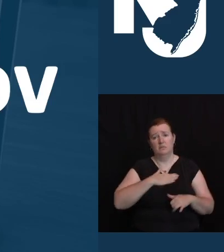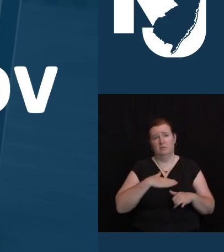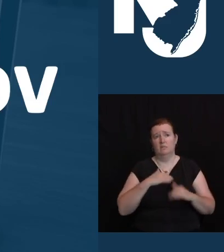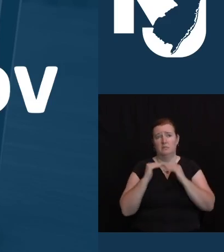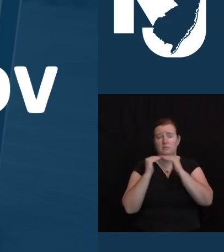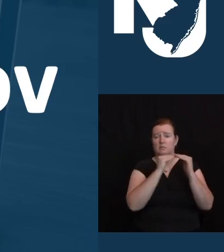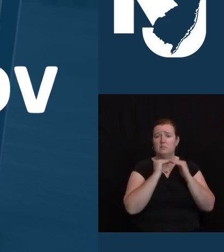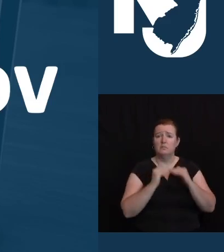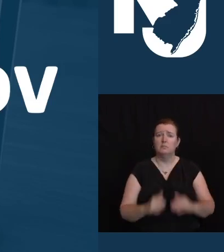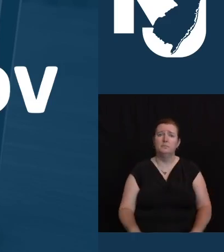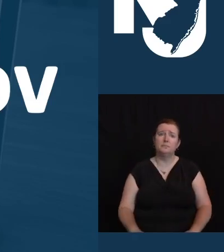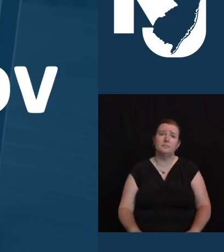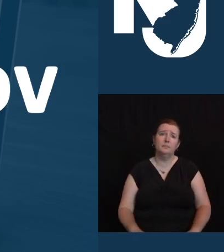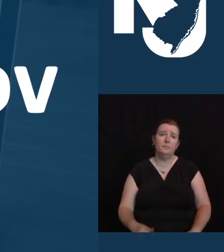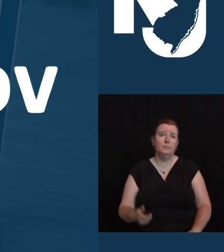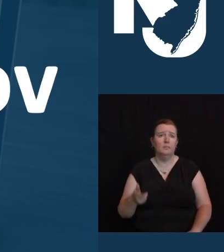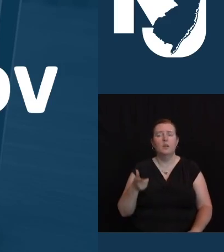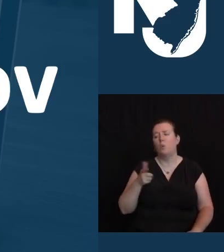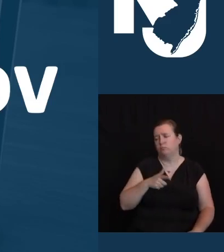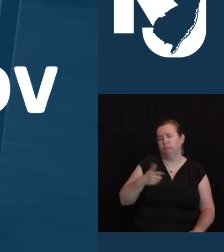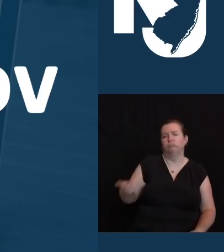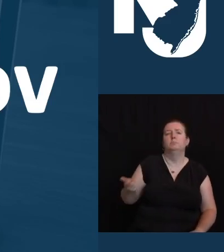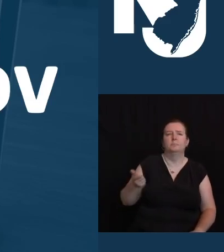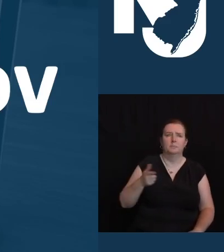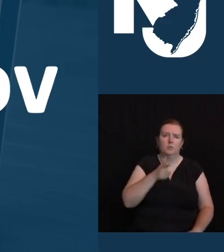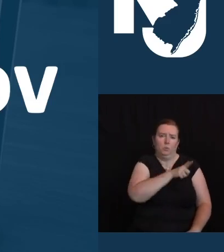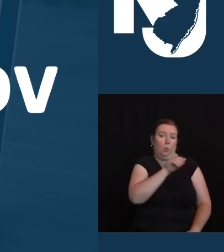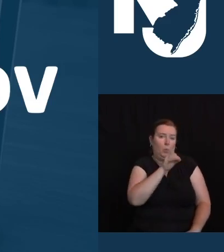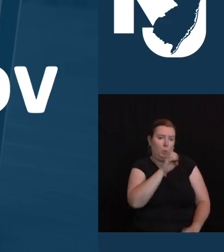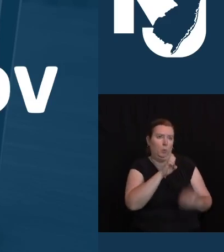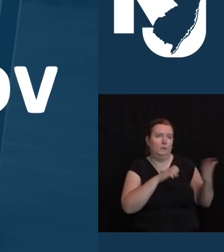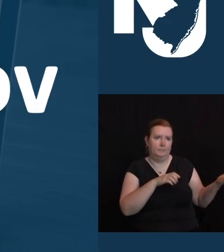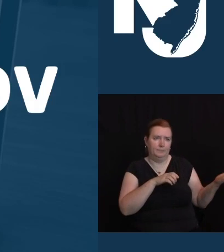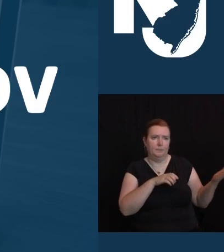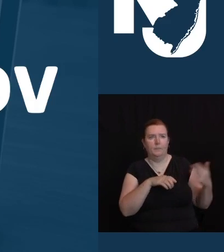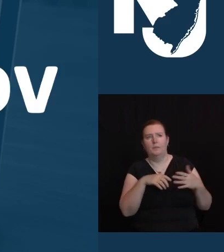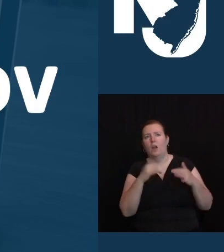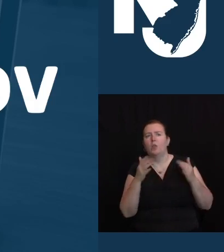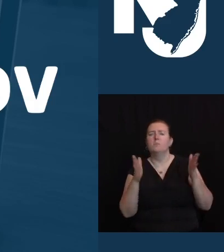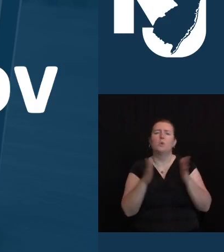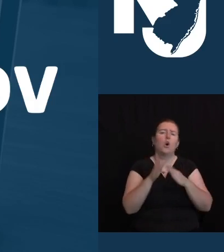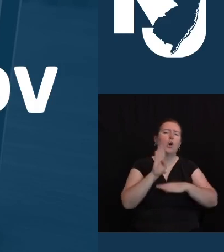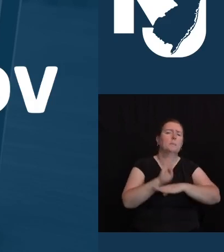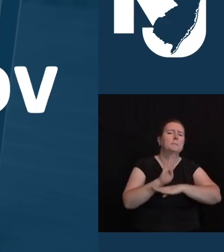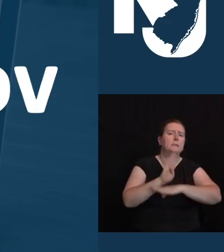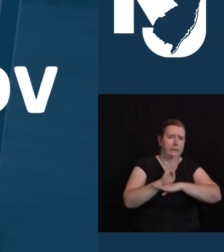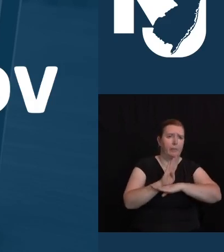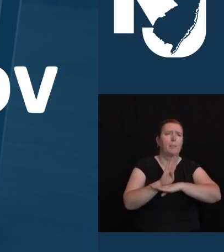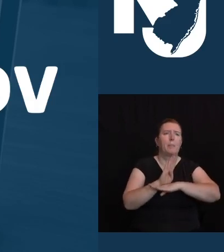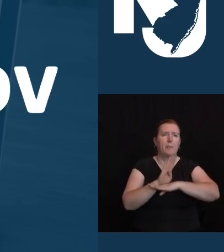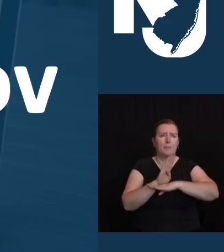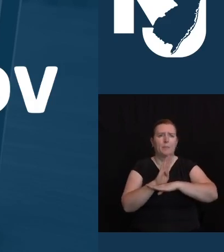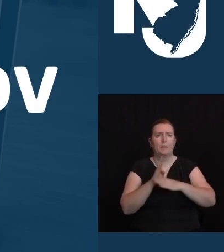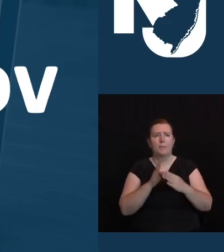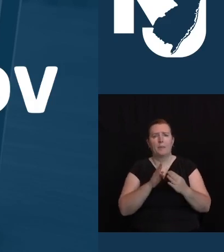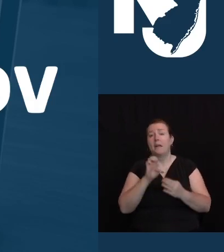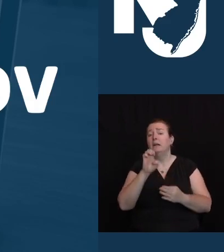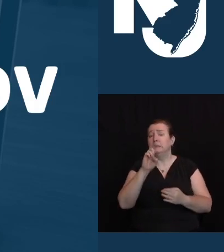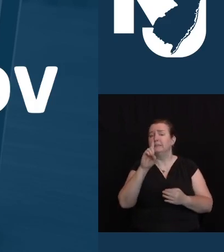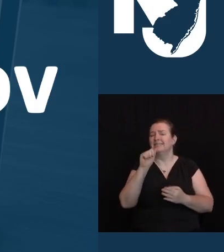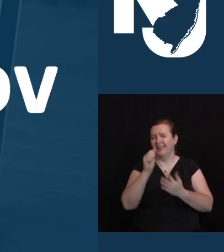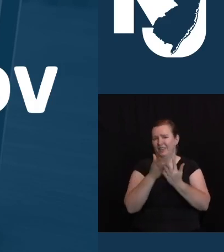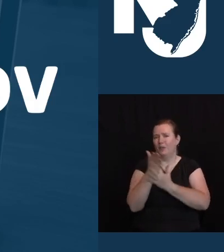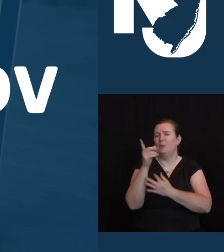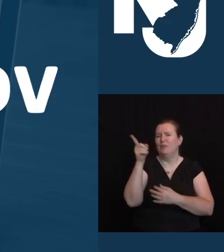to Joe, I want to recognize another of the tremendous small businesses that we have partnered with through the New Jersey Economic Development Authority to